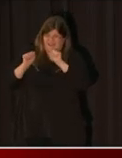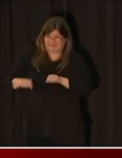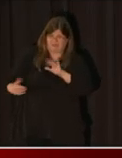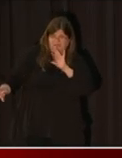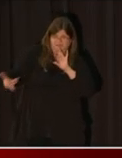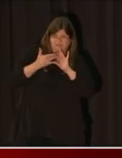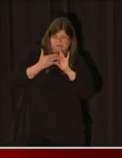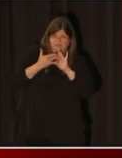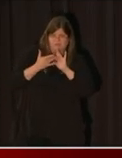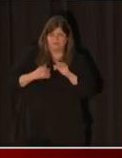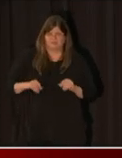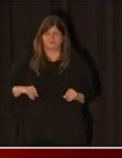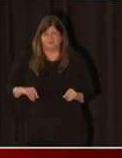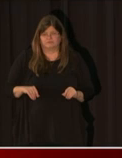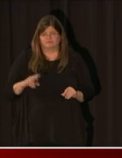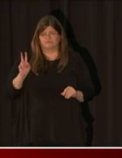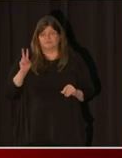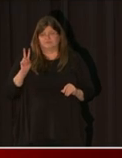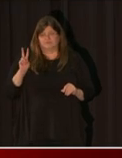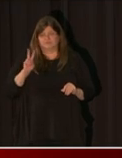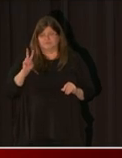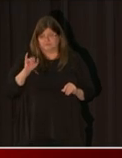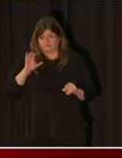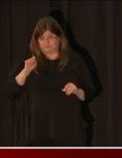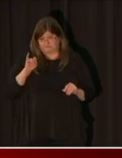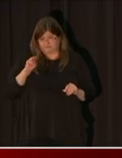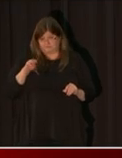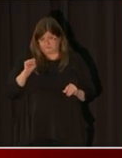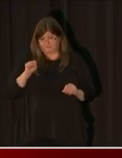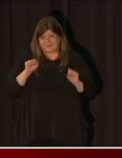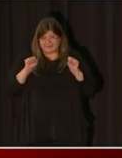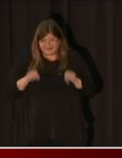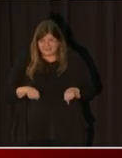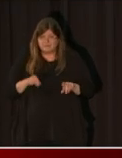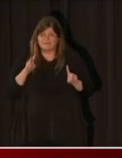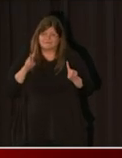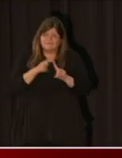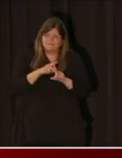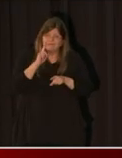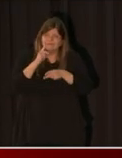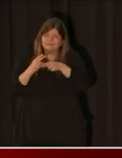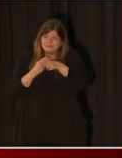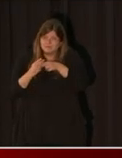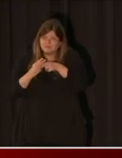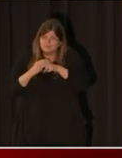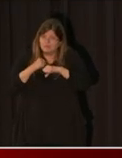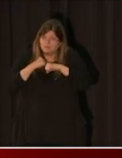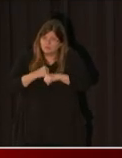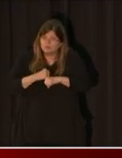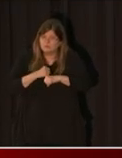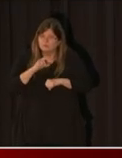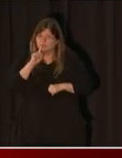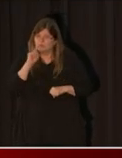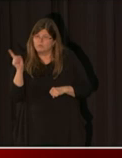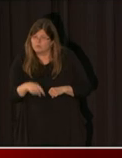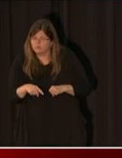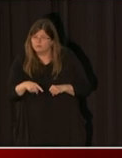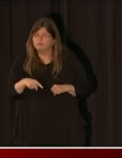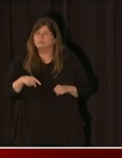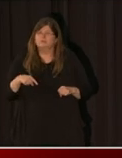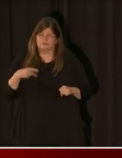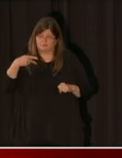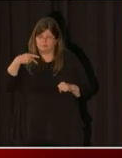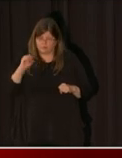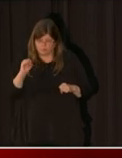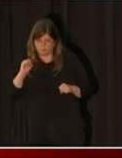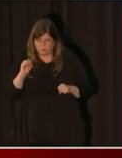Victims can still file for temporary protection orders with the DC courts. So let me make that very clear. Victims in need